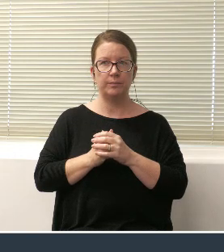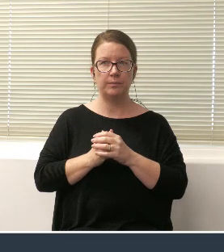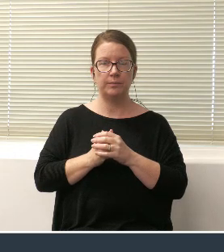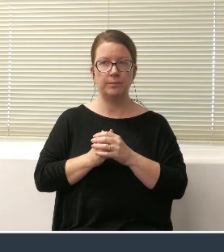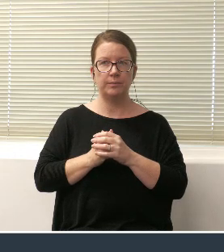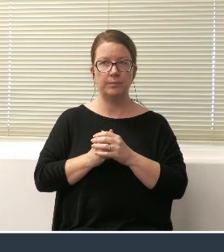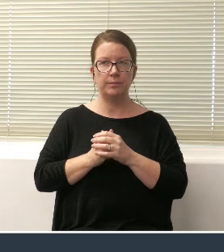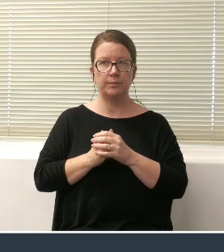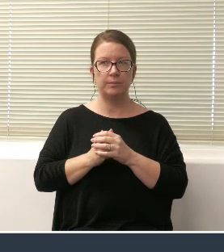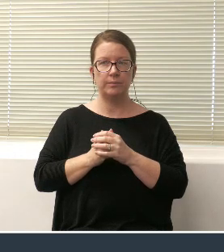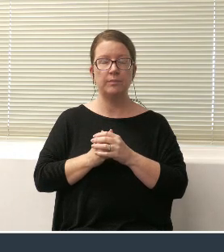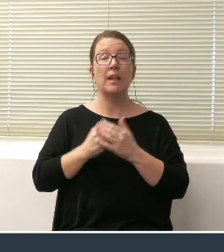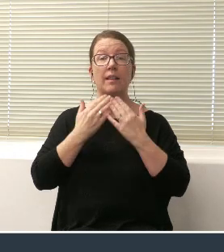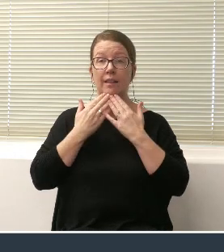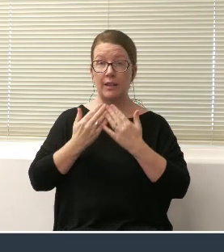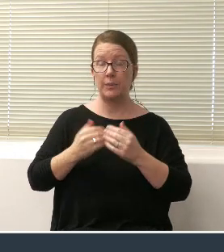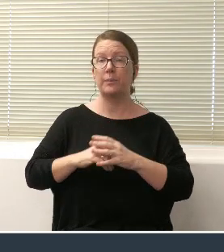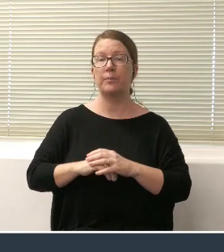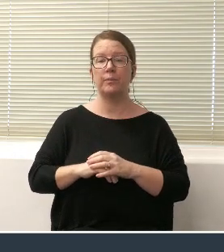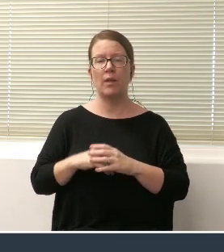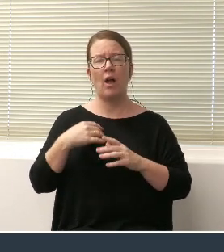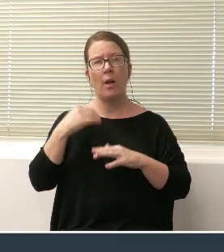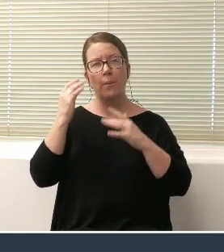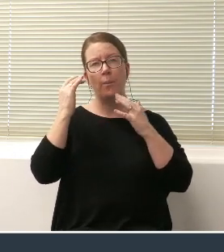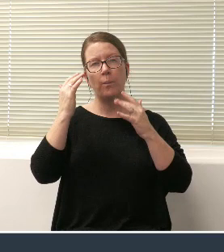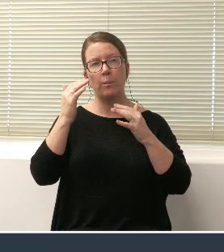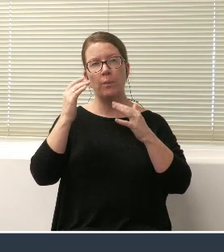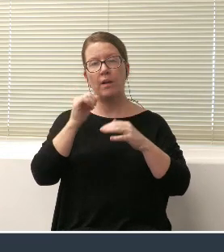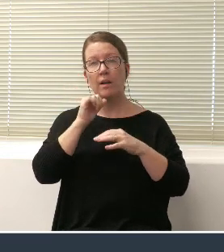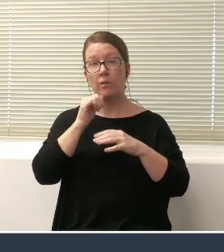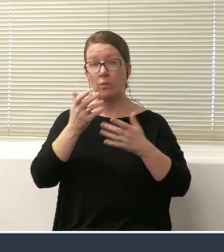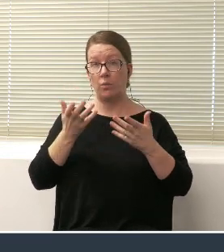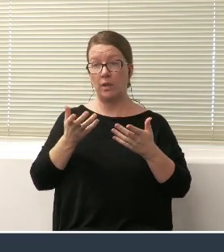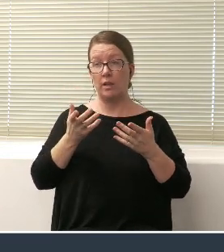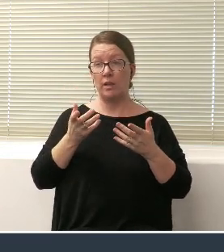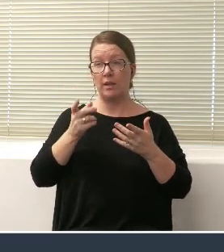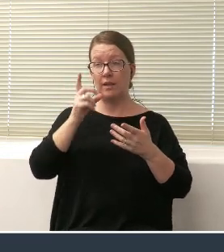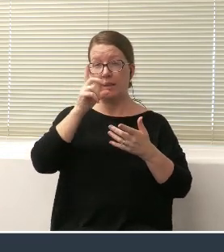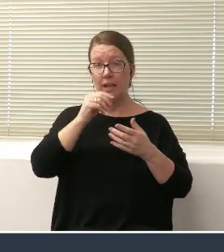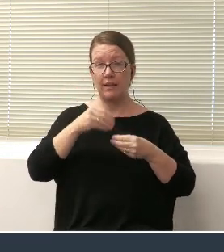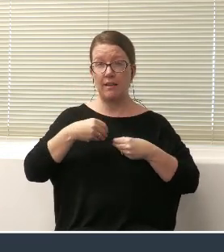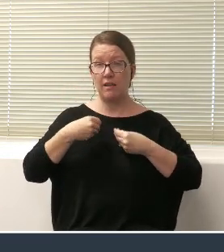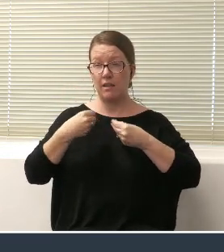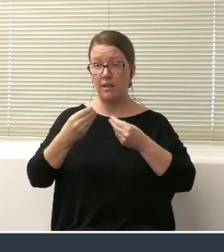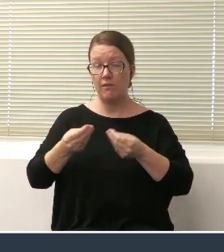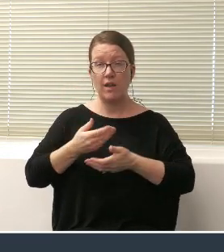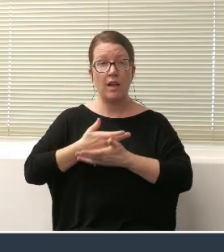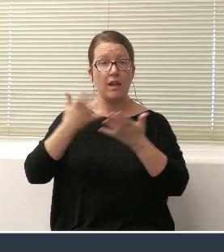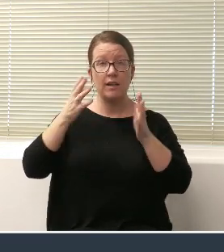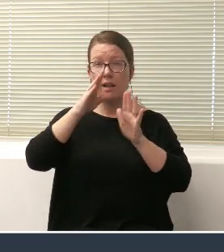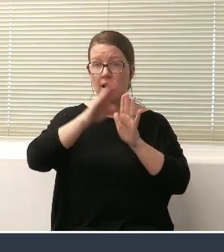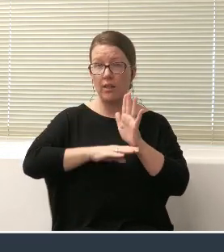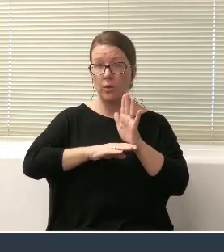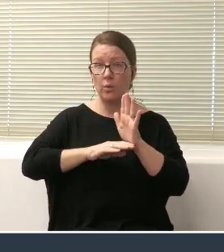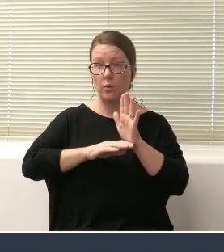Councillor Berg. Yes, thank you. I just wondered, would we be in a position where we could give any sort of ethical overview